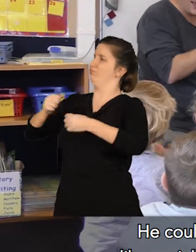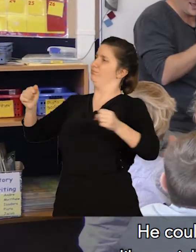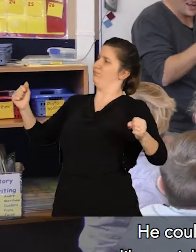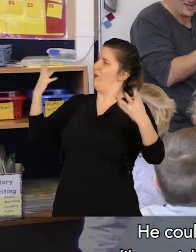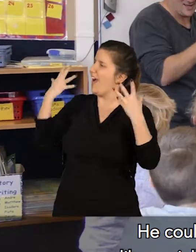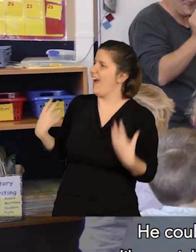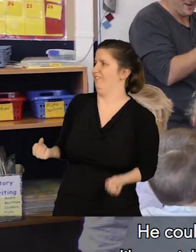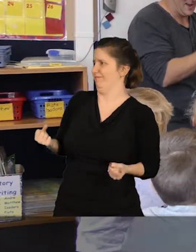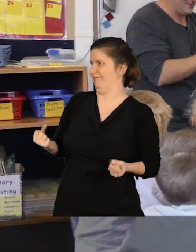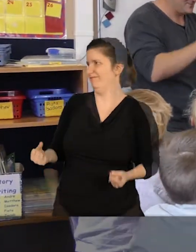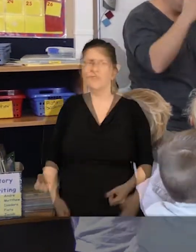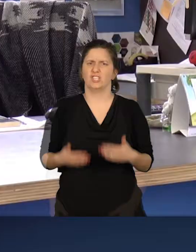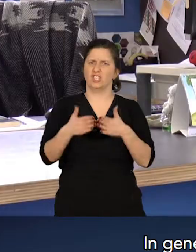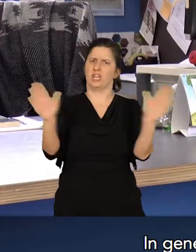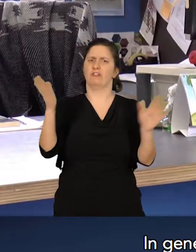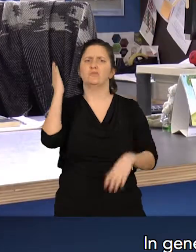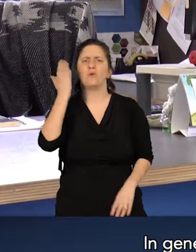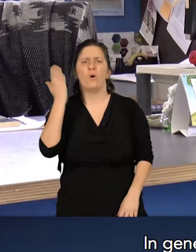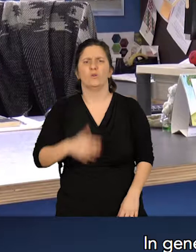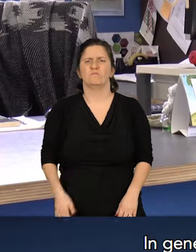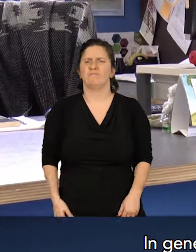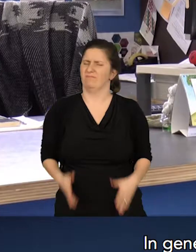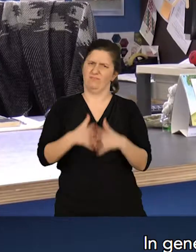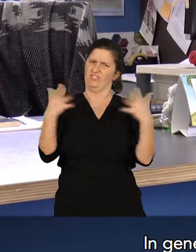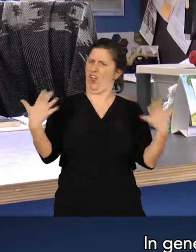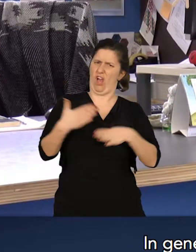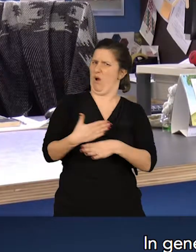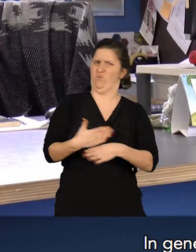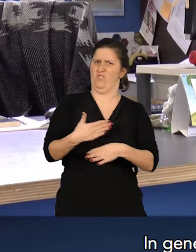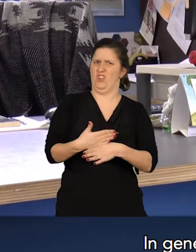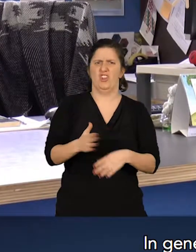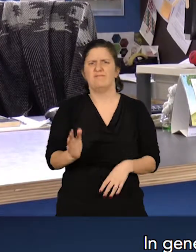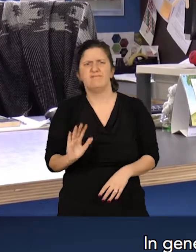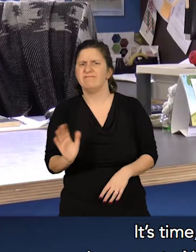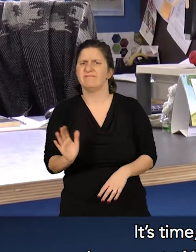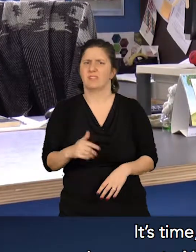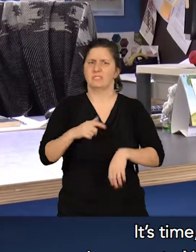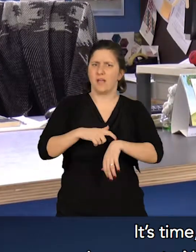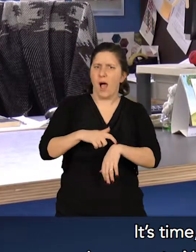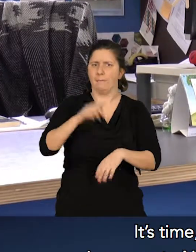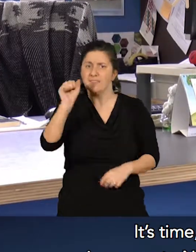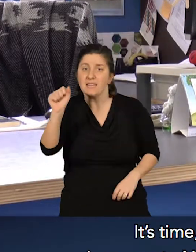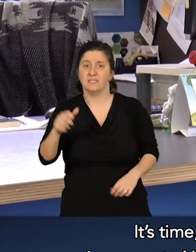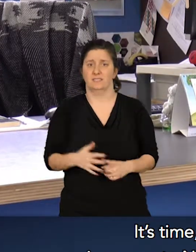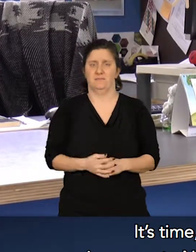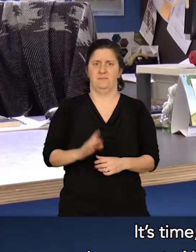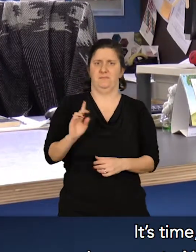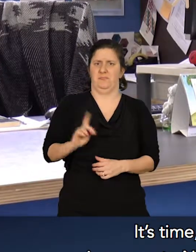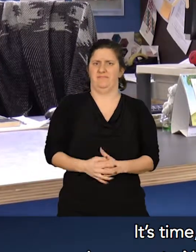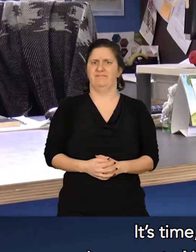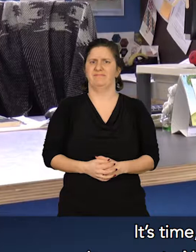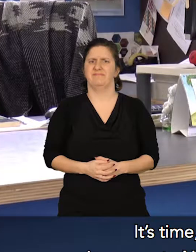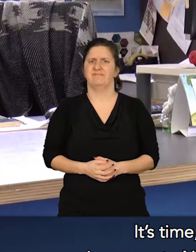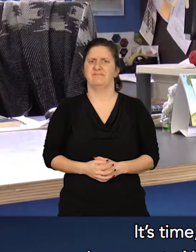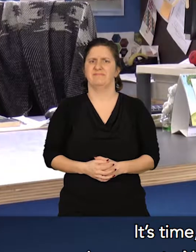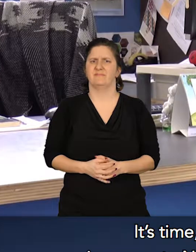his shell. In general for schools is that it doesn't take a lot it's time,